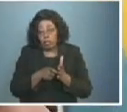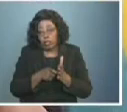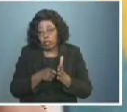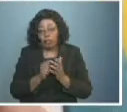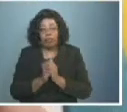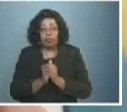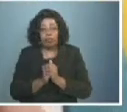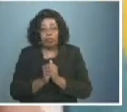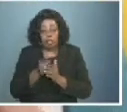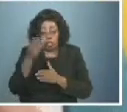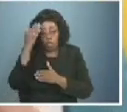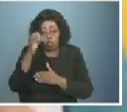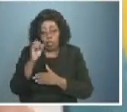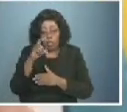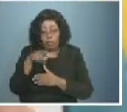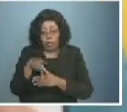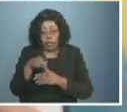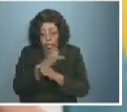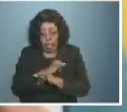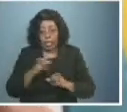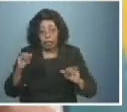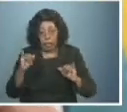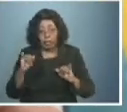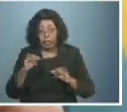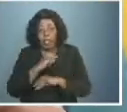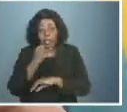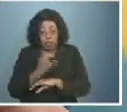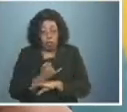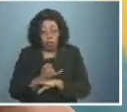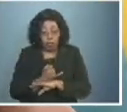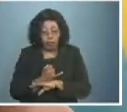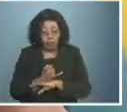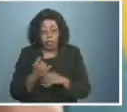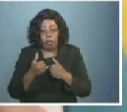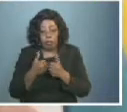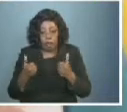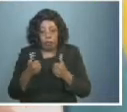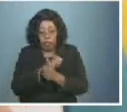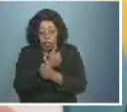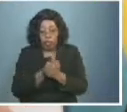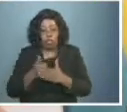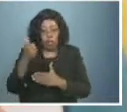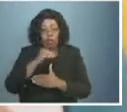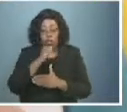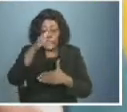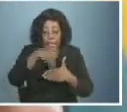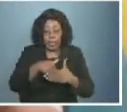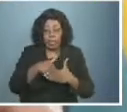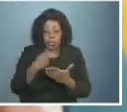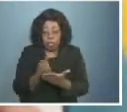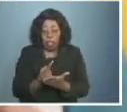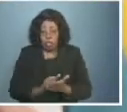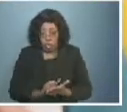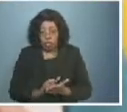you know, constitutionally, the DPP is an independent institution from the Office of the Attorney General. Therefore, I was not in those negotiations. I was